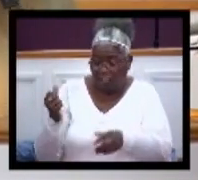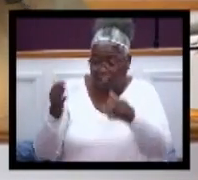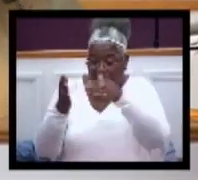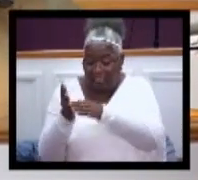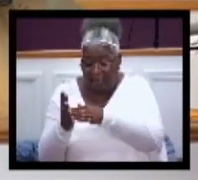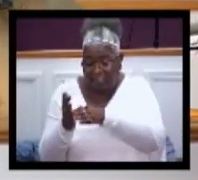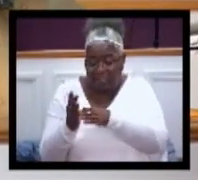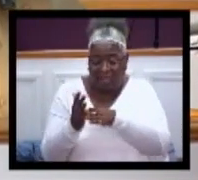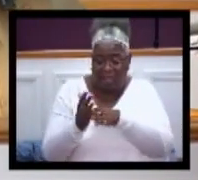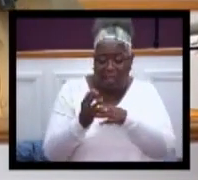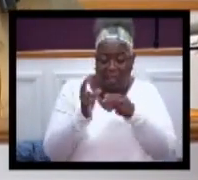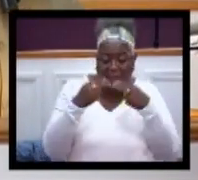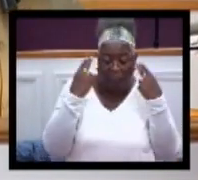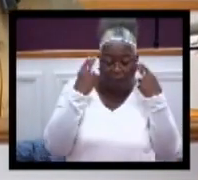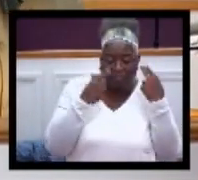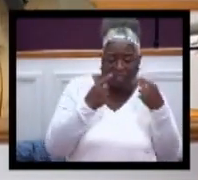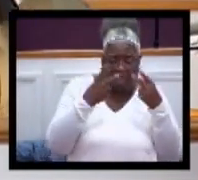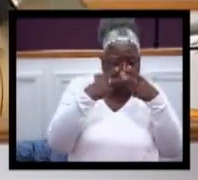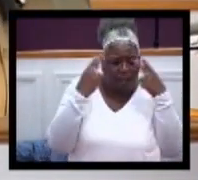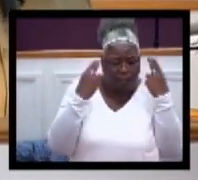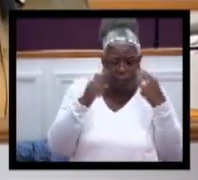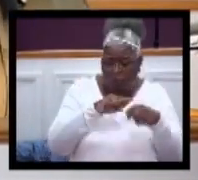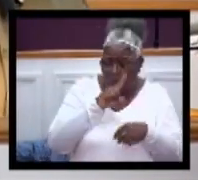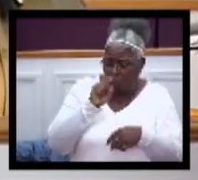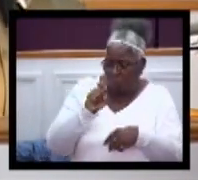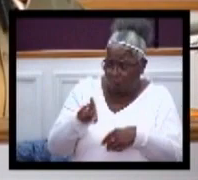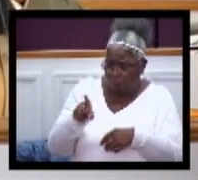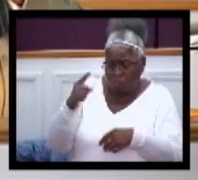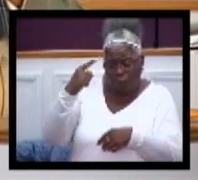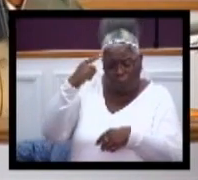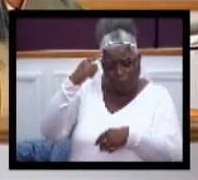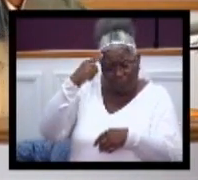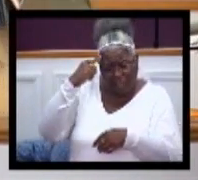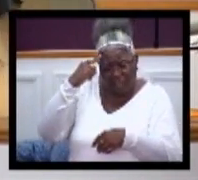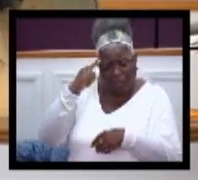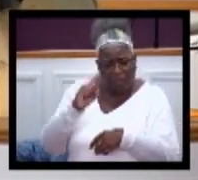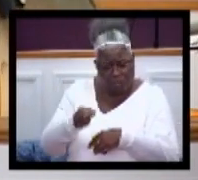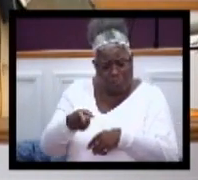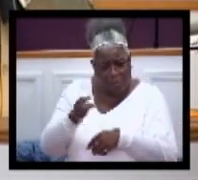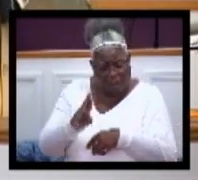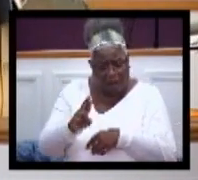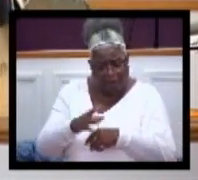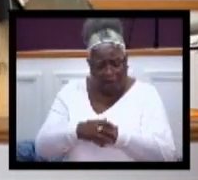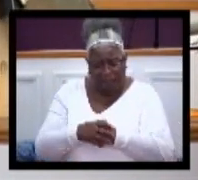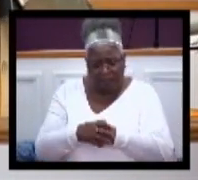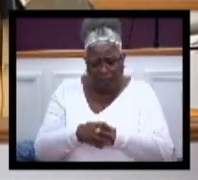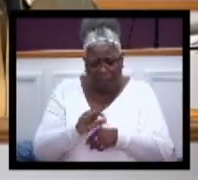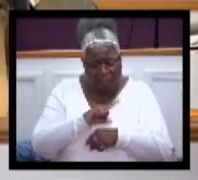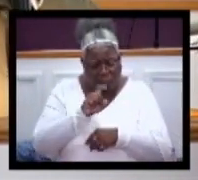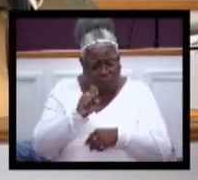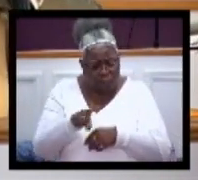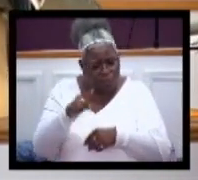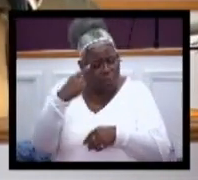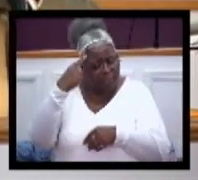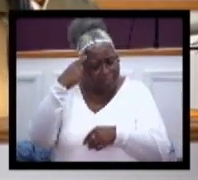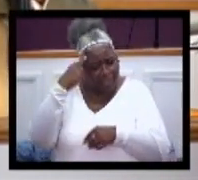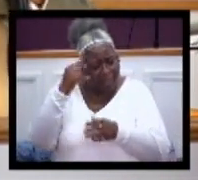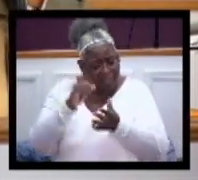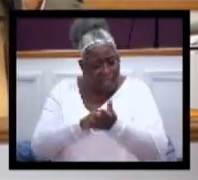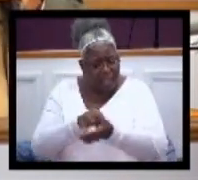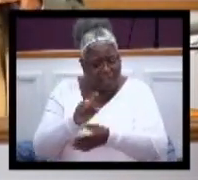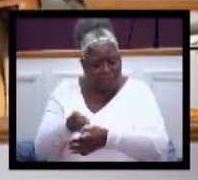him and said, Moses, who do you think you are? Do you think